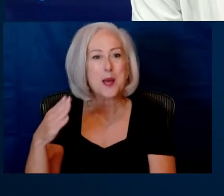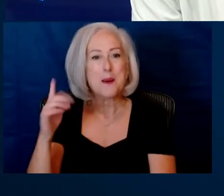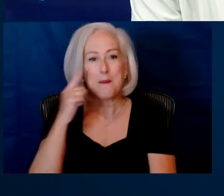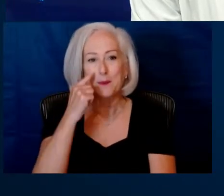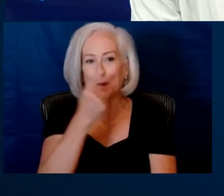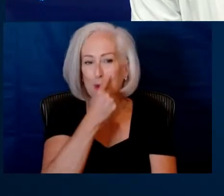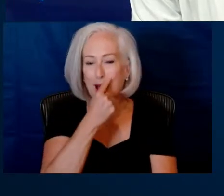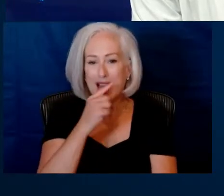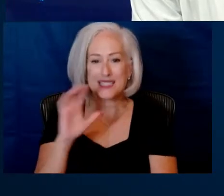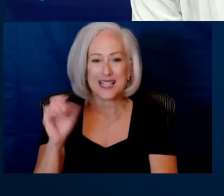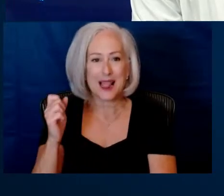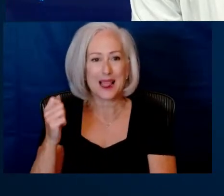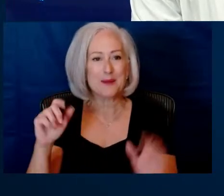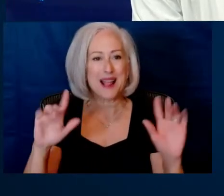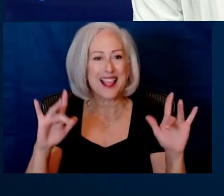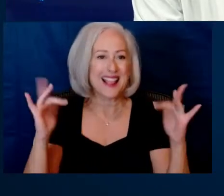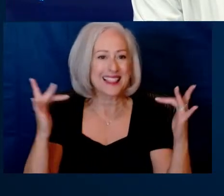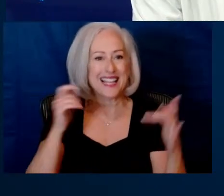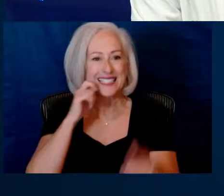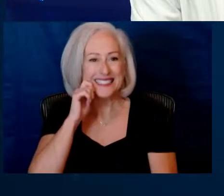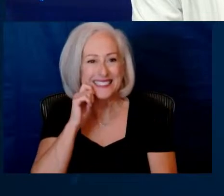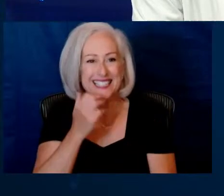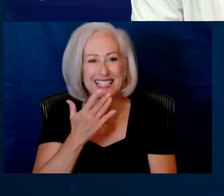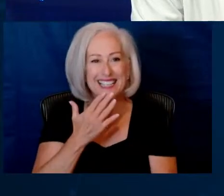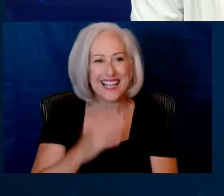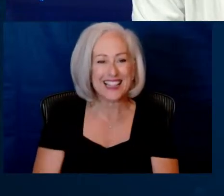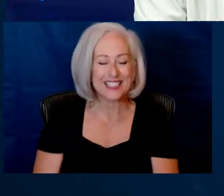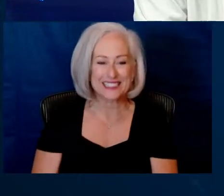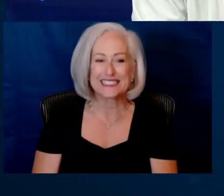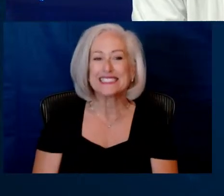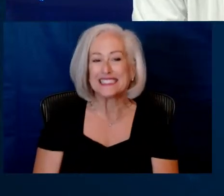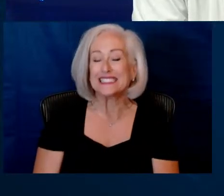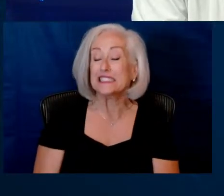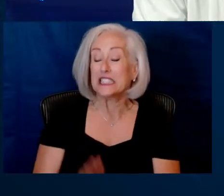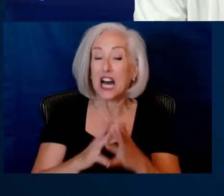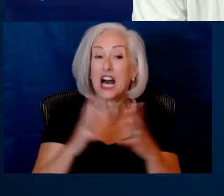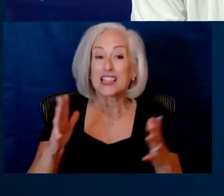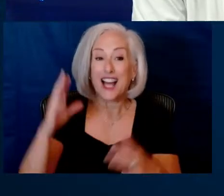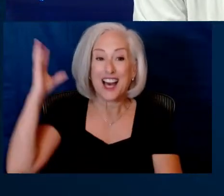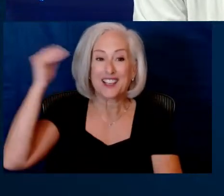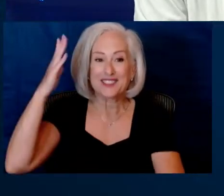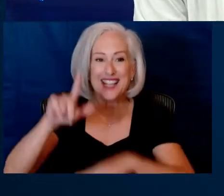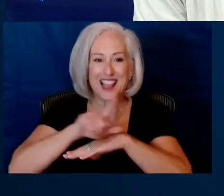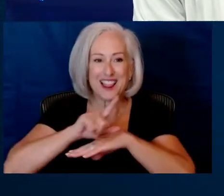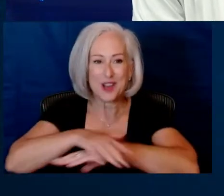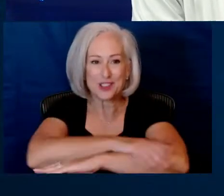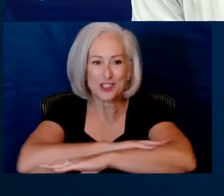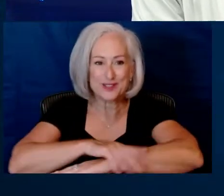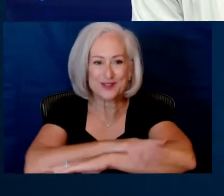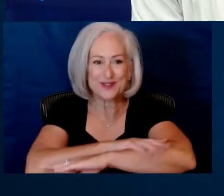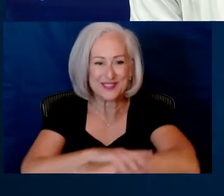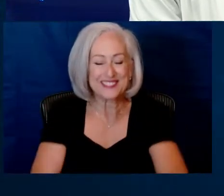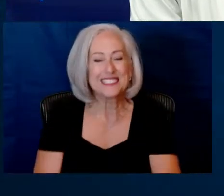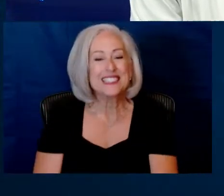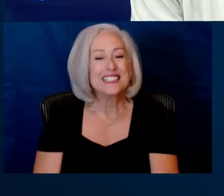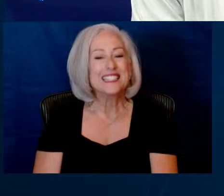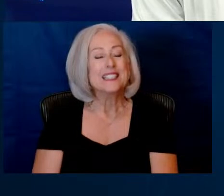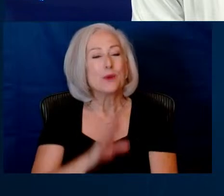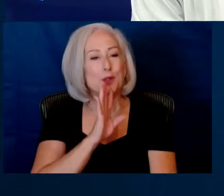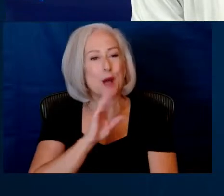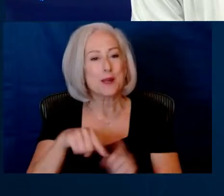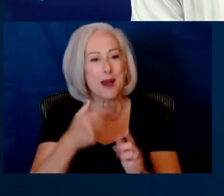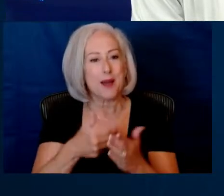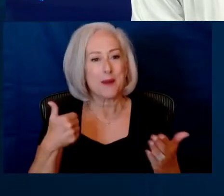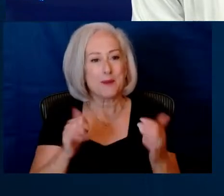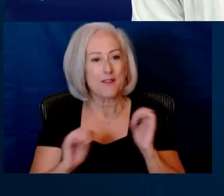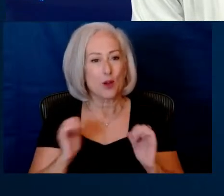paler skin. Can I say that? I do wear a lot of sunscreen. Yeah, well, and we were just talking about that before the show. So I did want to ask this question from Angie,